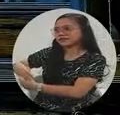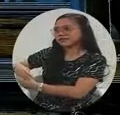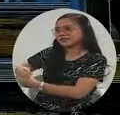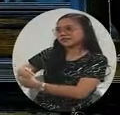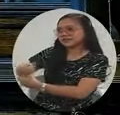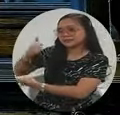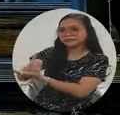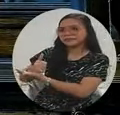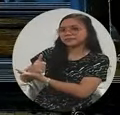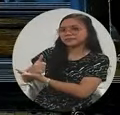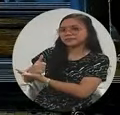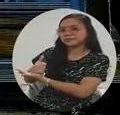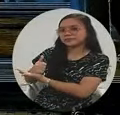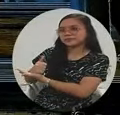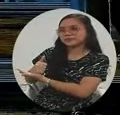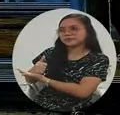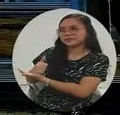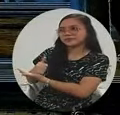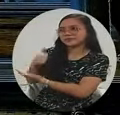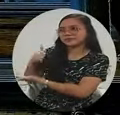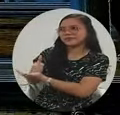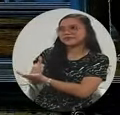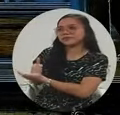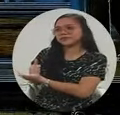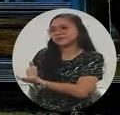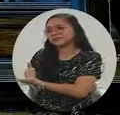ministry. And then later, of course,